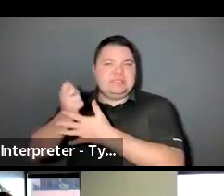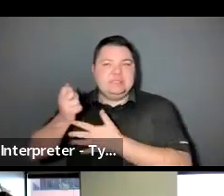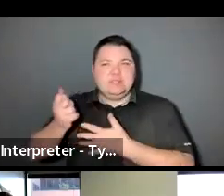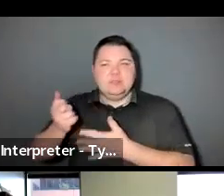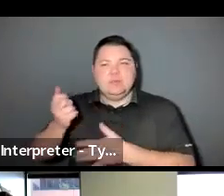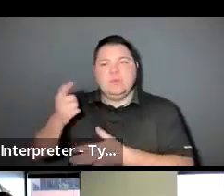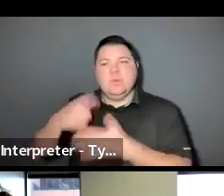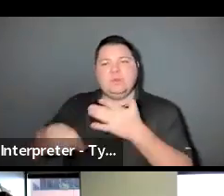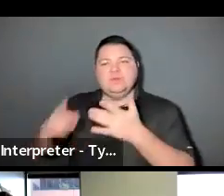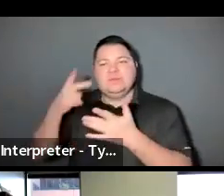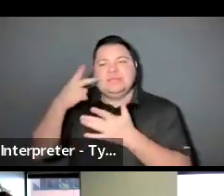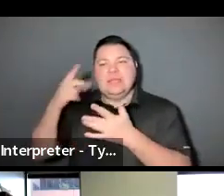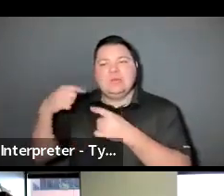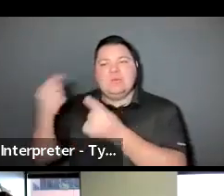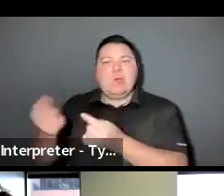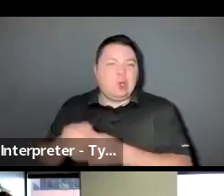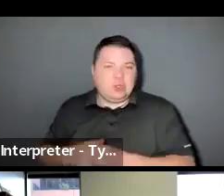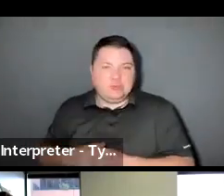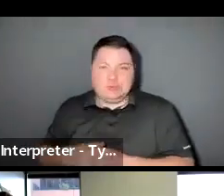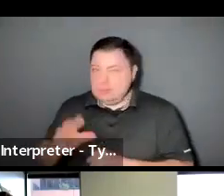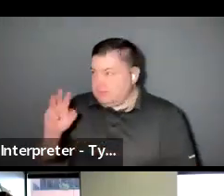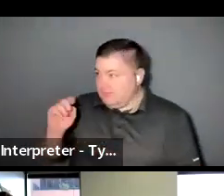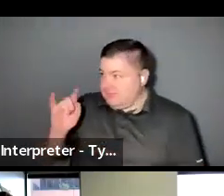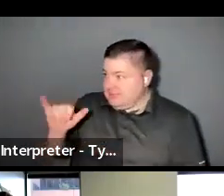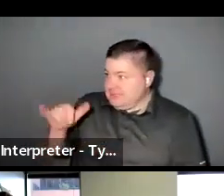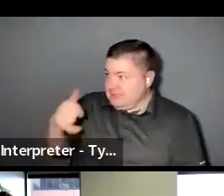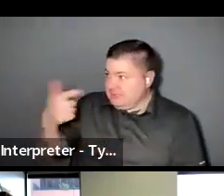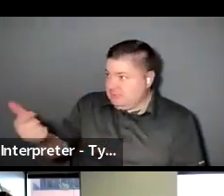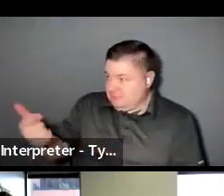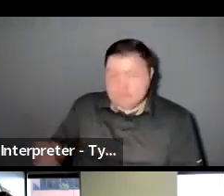has seen thus far. Missy? Okay.